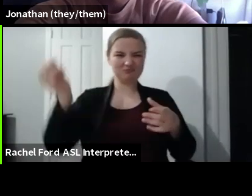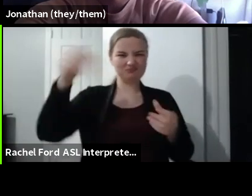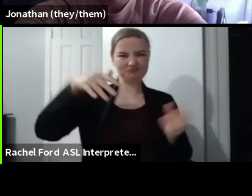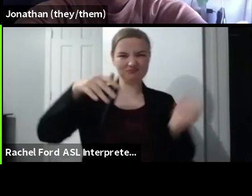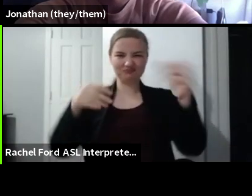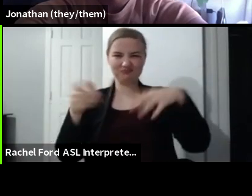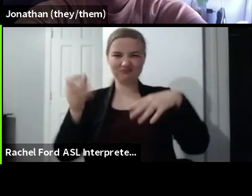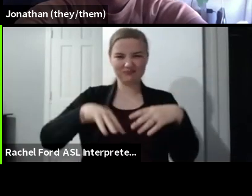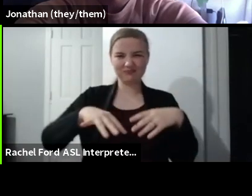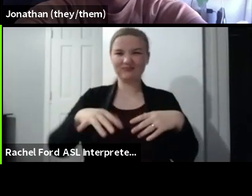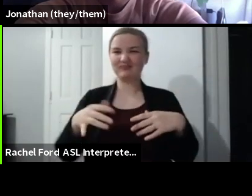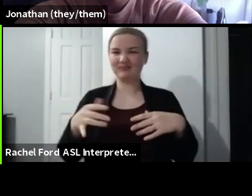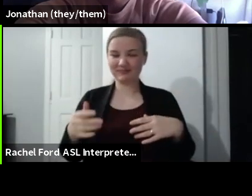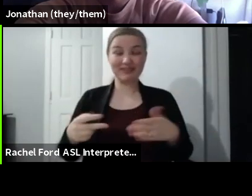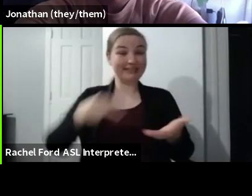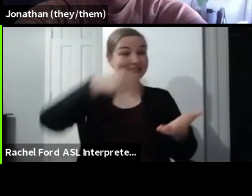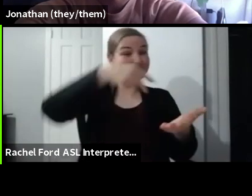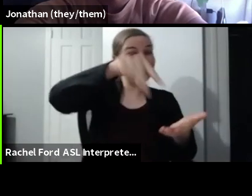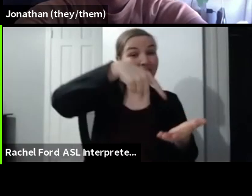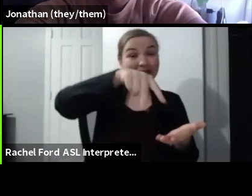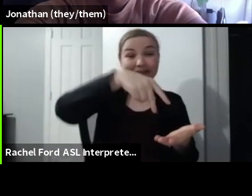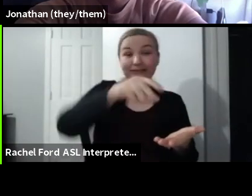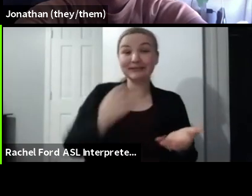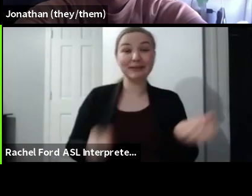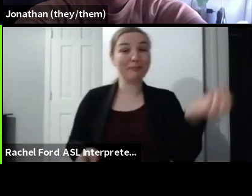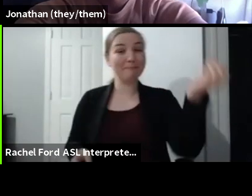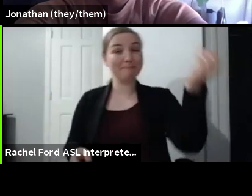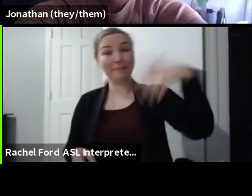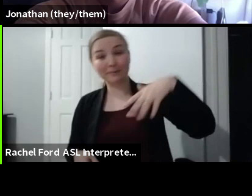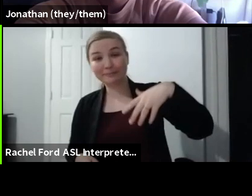what's the recent dance move? Okay, I put that in.